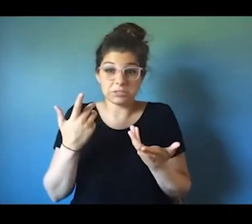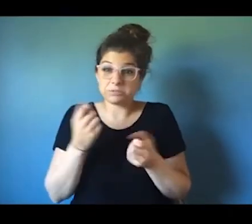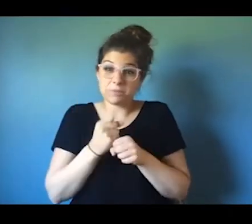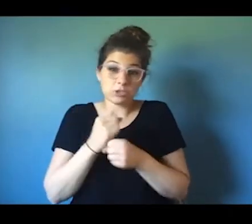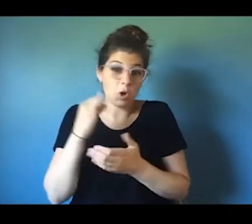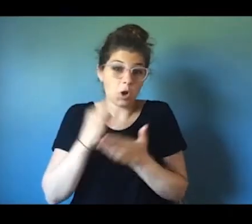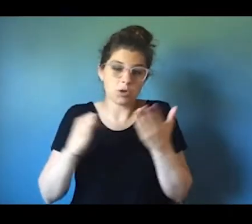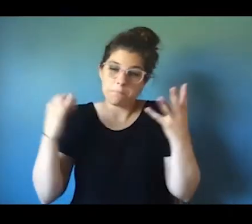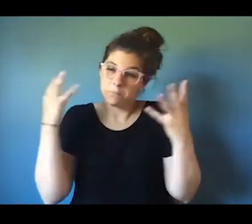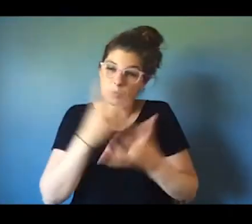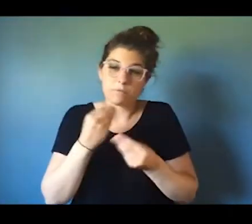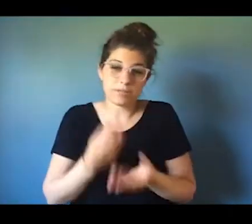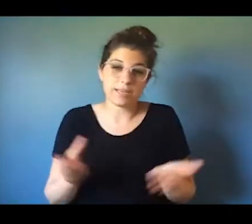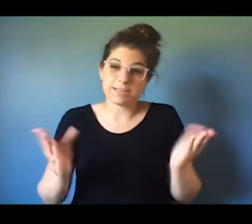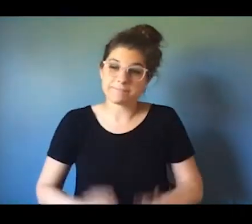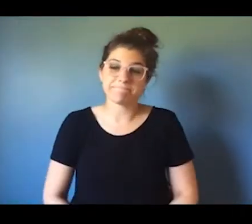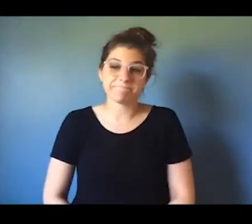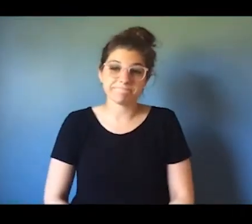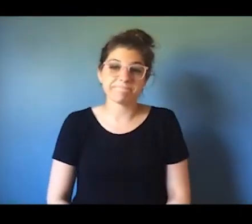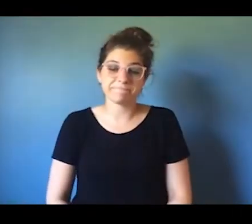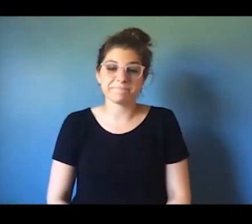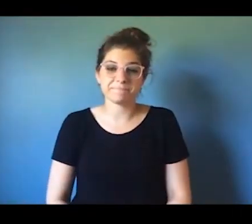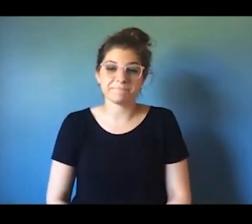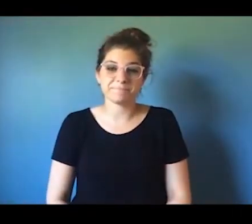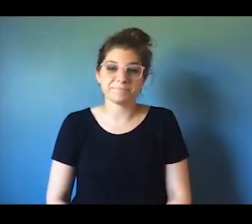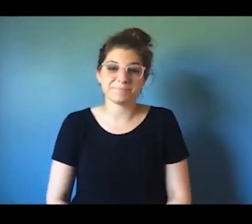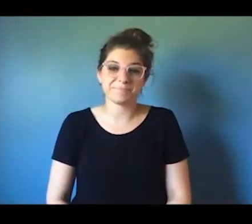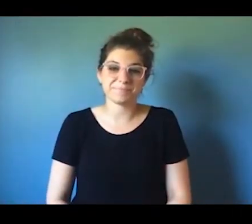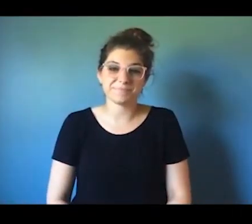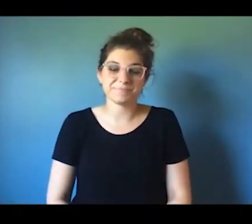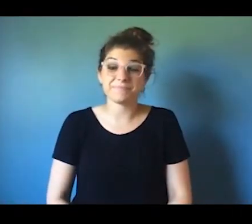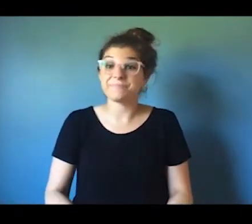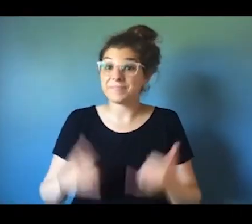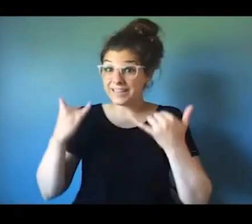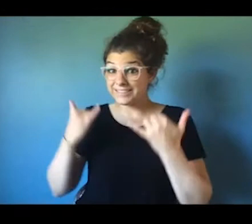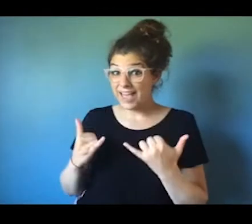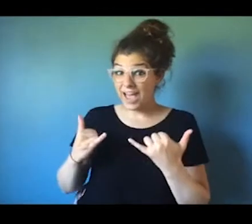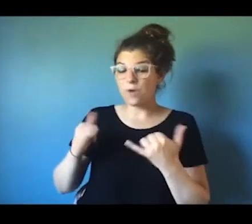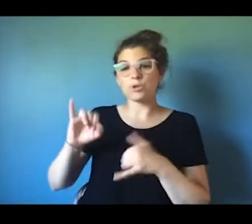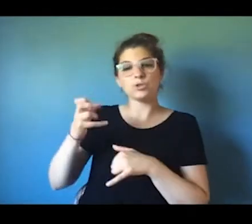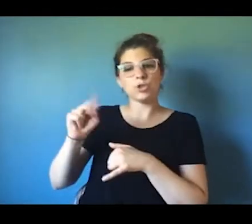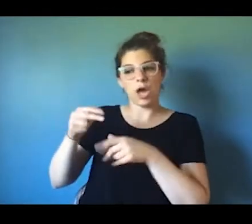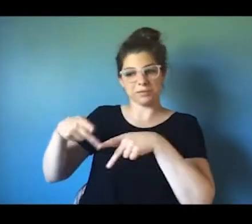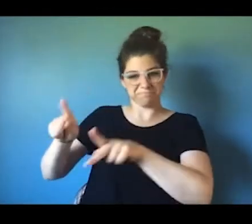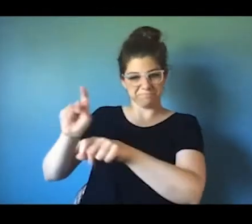minds and our hearts. And I think it just makes art such a beautiful thing.